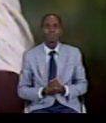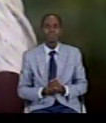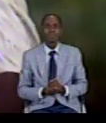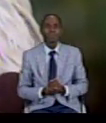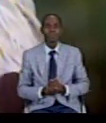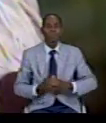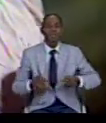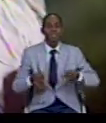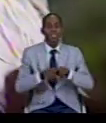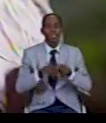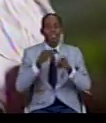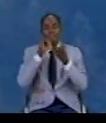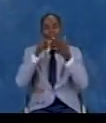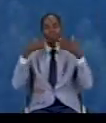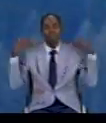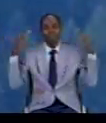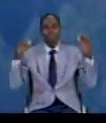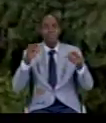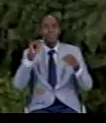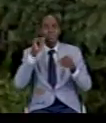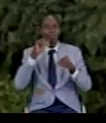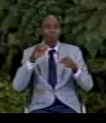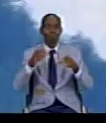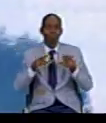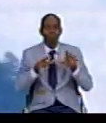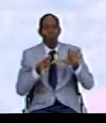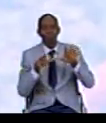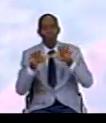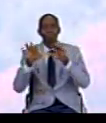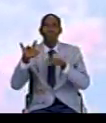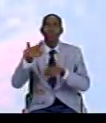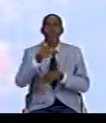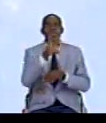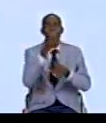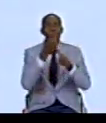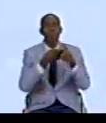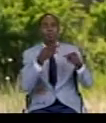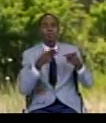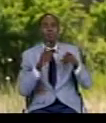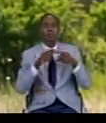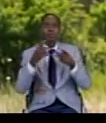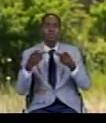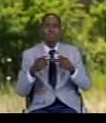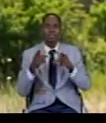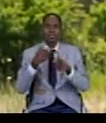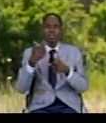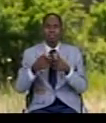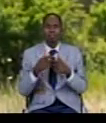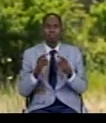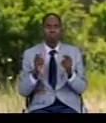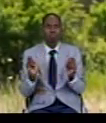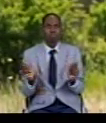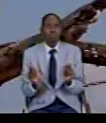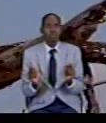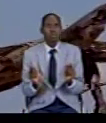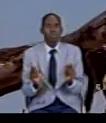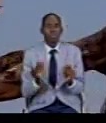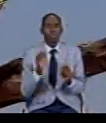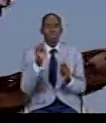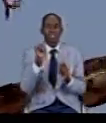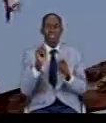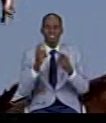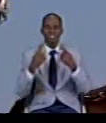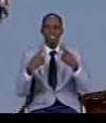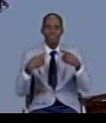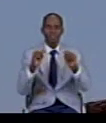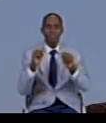Like a bird, she's flying from coast to coast. And then, suddenly, an attempt on